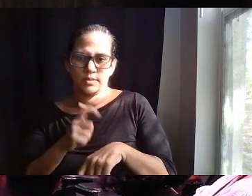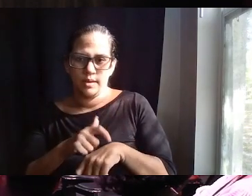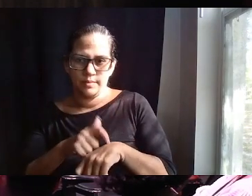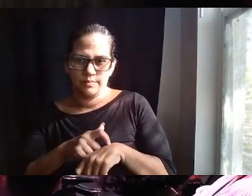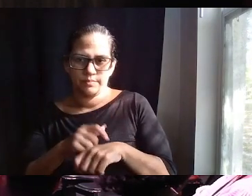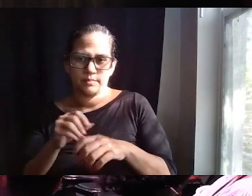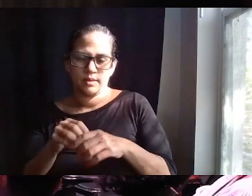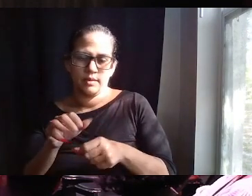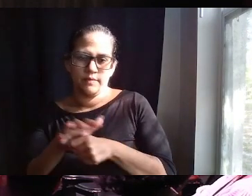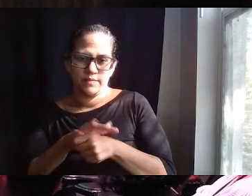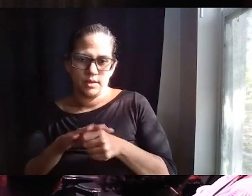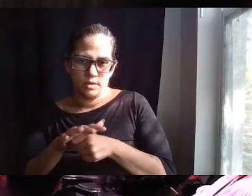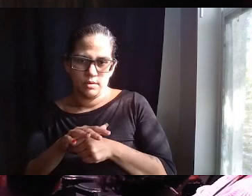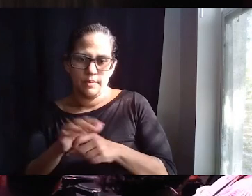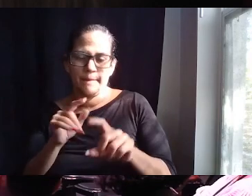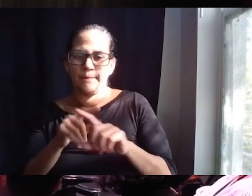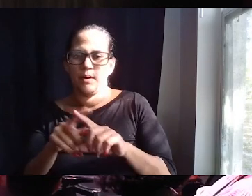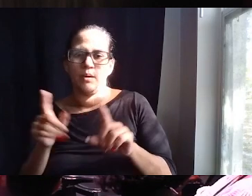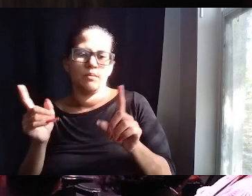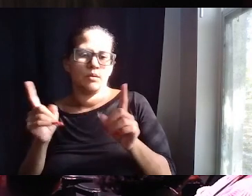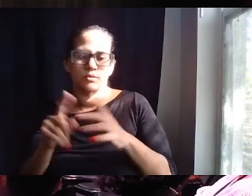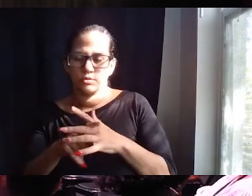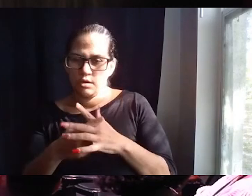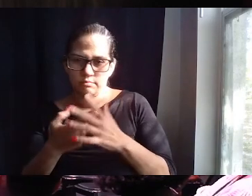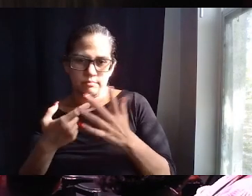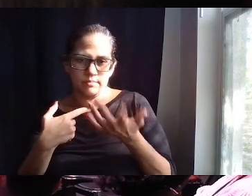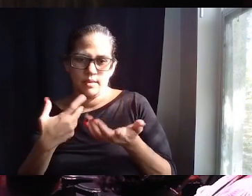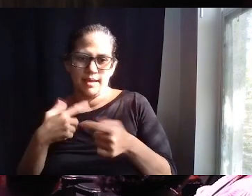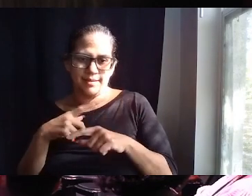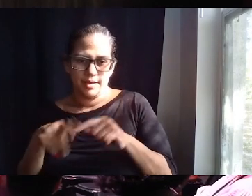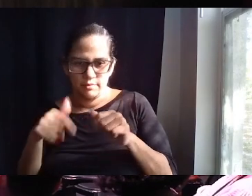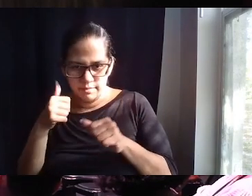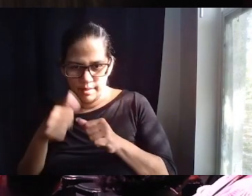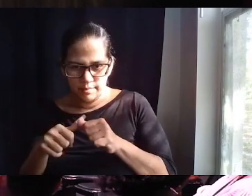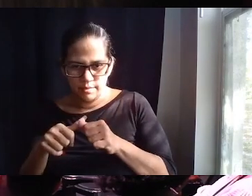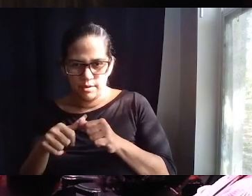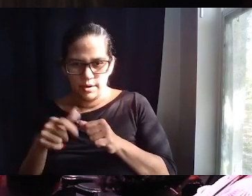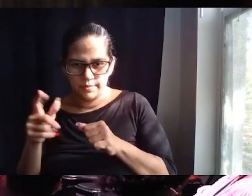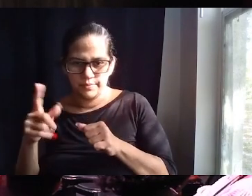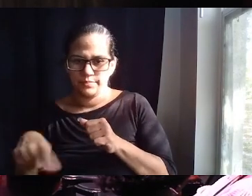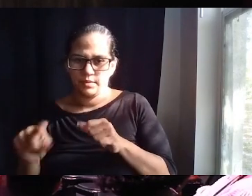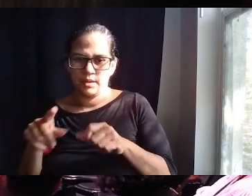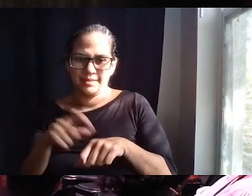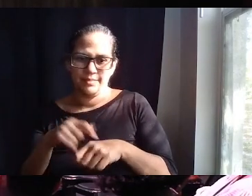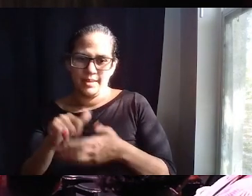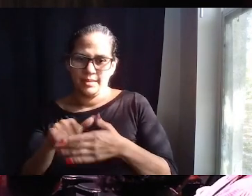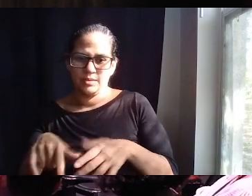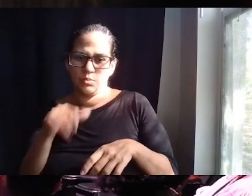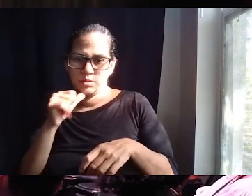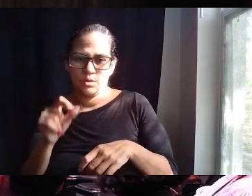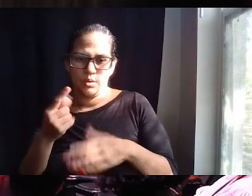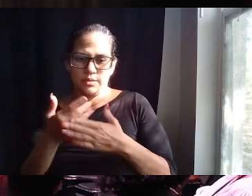where to start? I can't remember that there wasn't a time in my life where this wasn't the only thing I wanted to do.